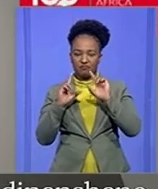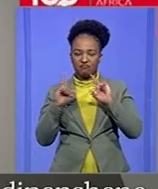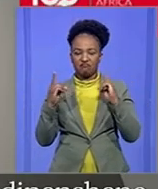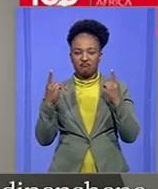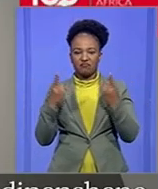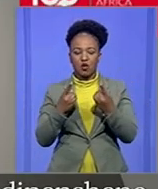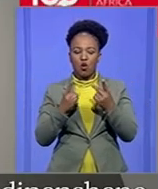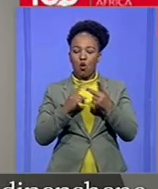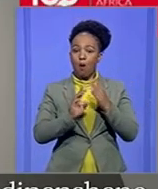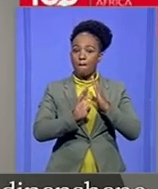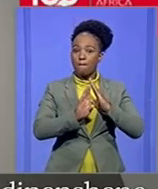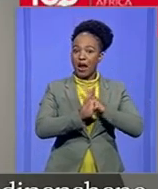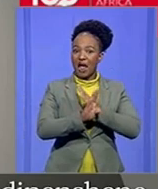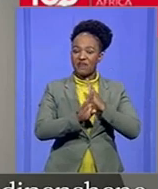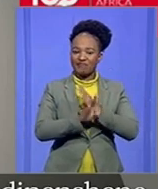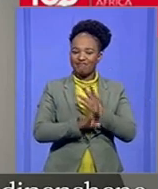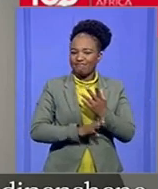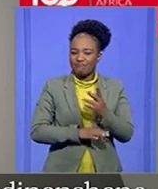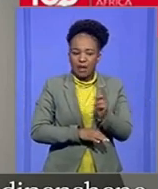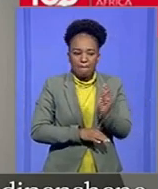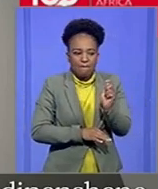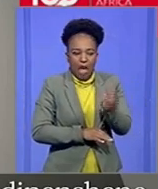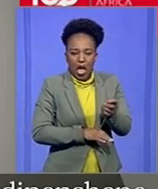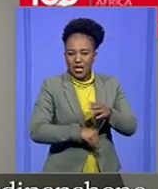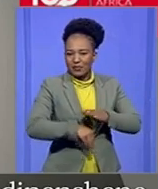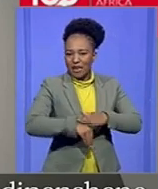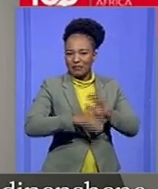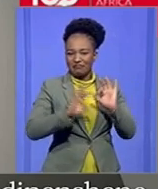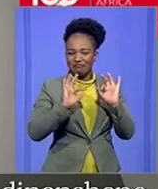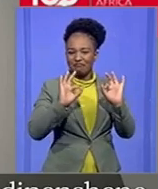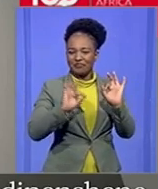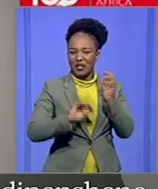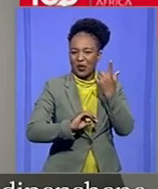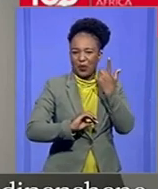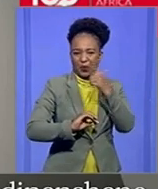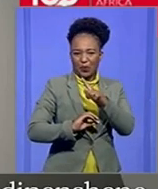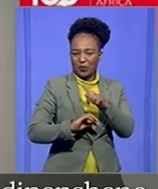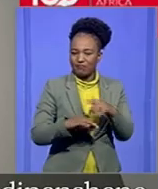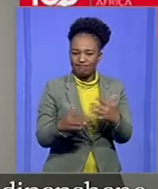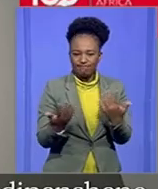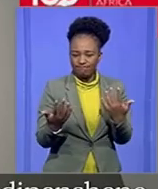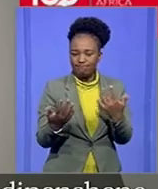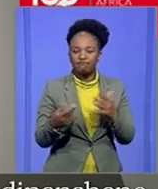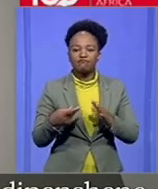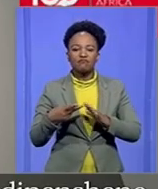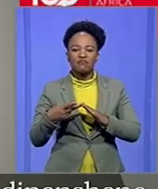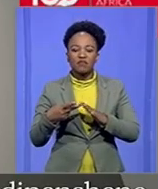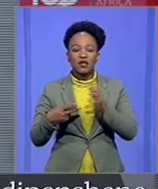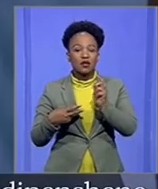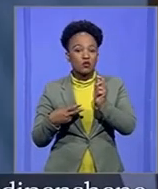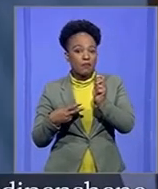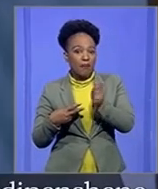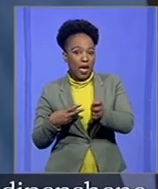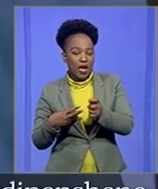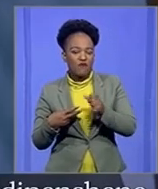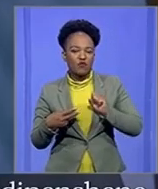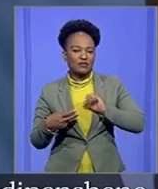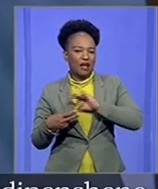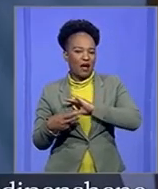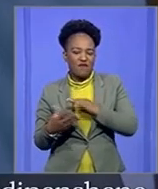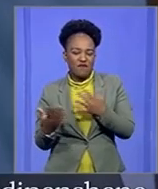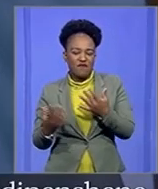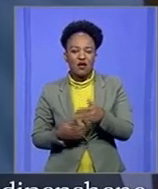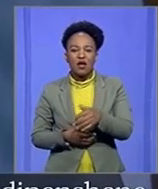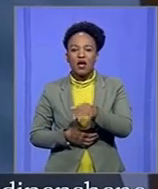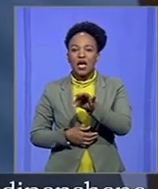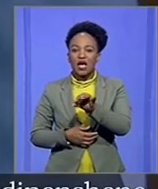company, their contract is not paid on time and they are unable to make the necessary payments to their employees.